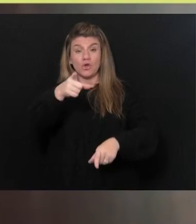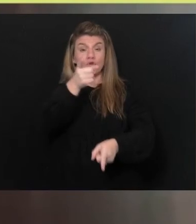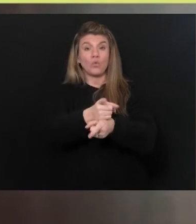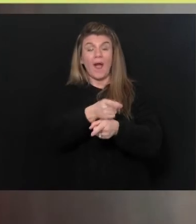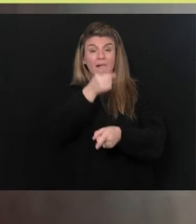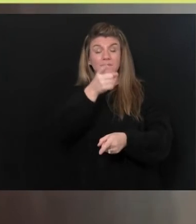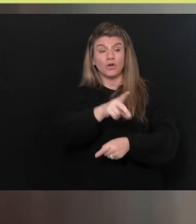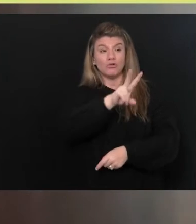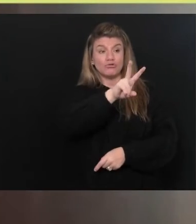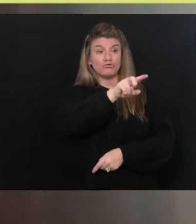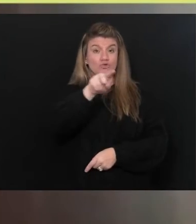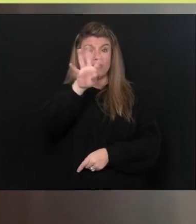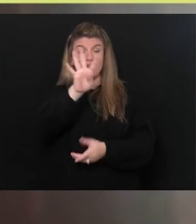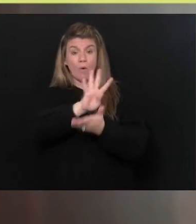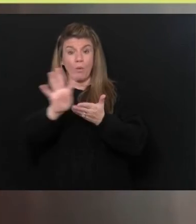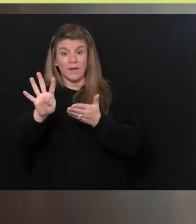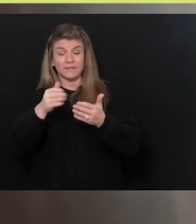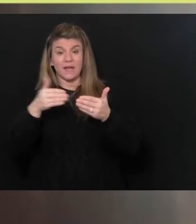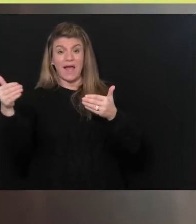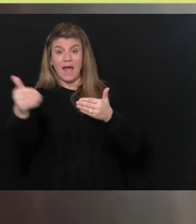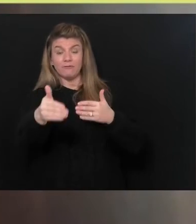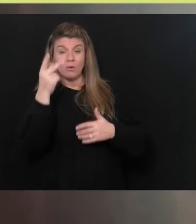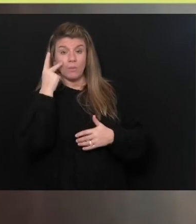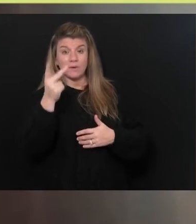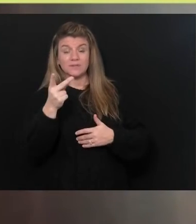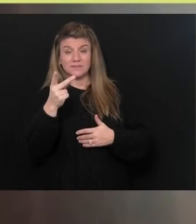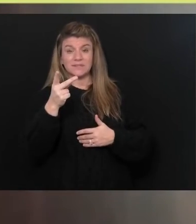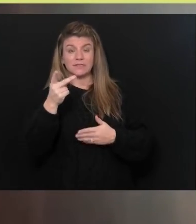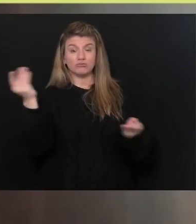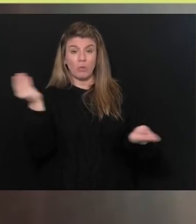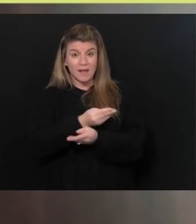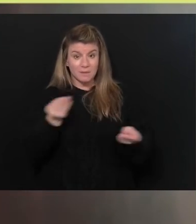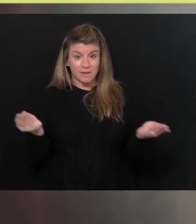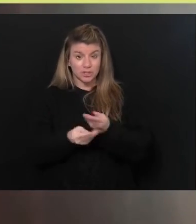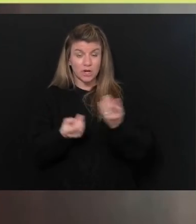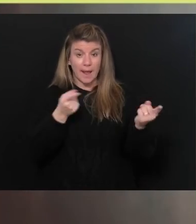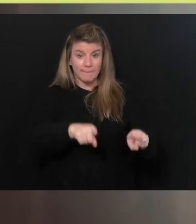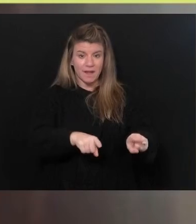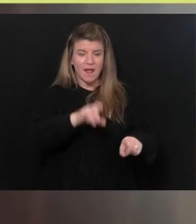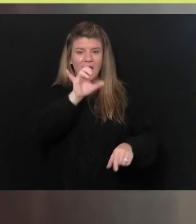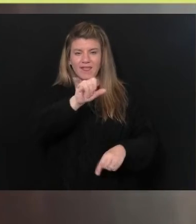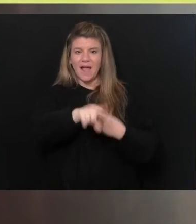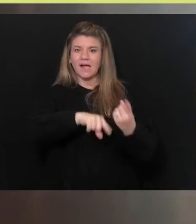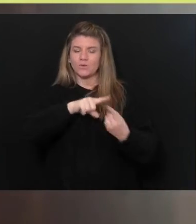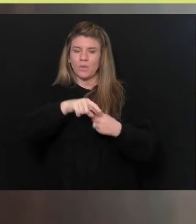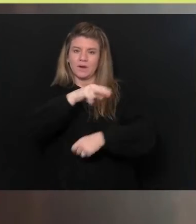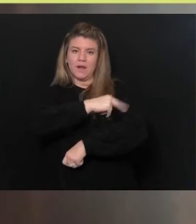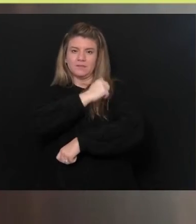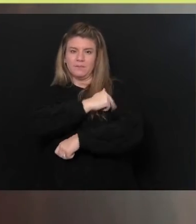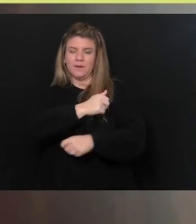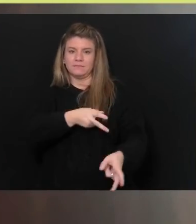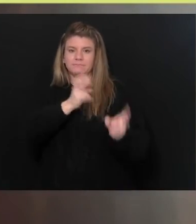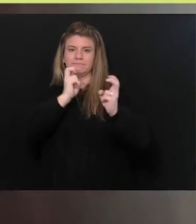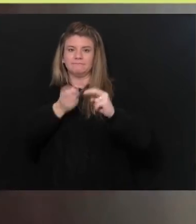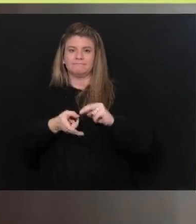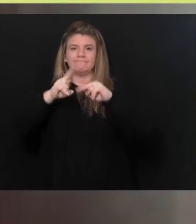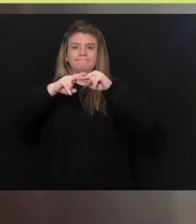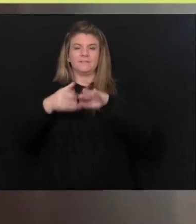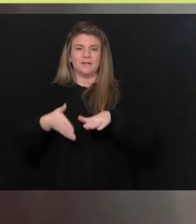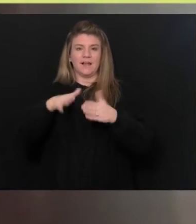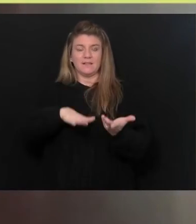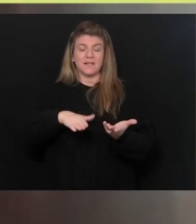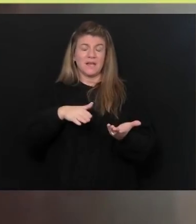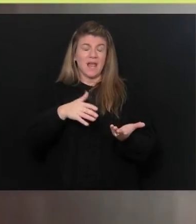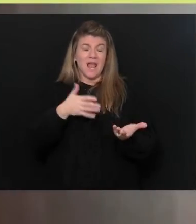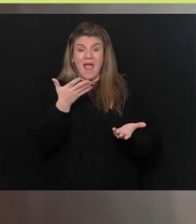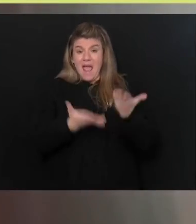to 4 weeks after we see transmission happen is when we see hospitalizations and deaths. And maybe that